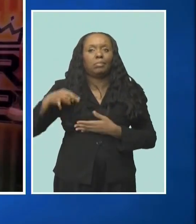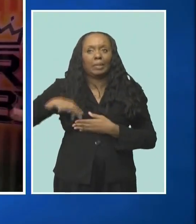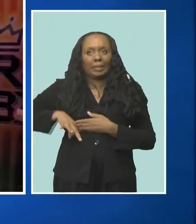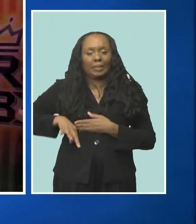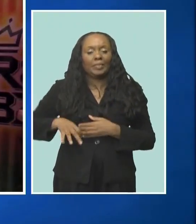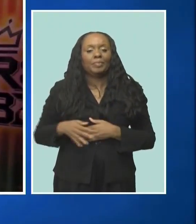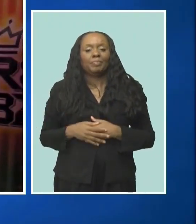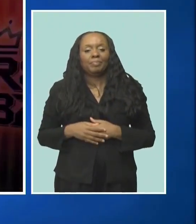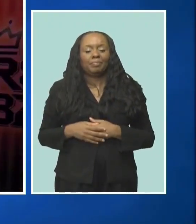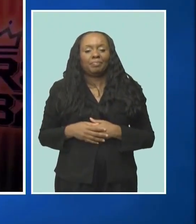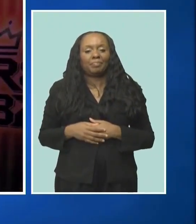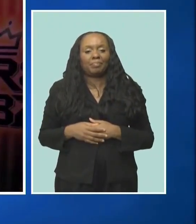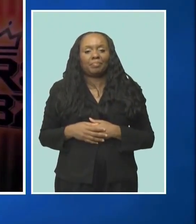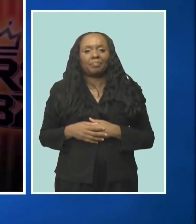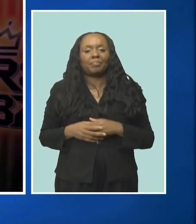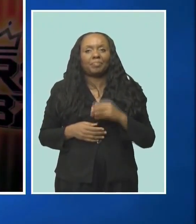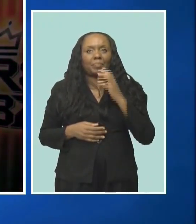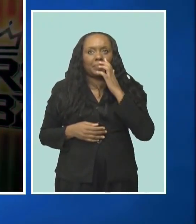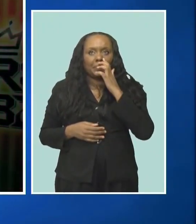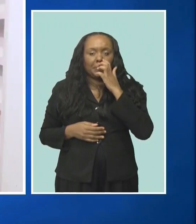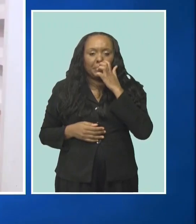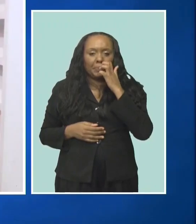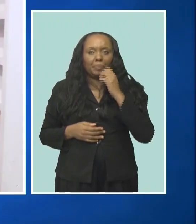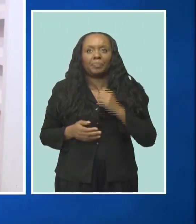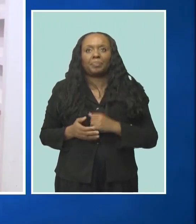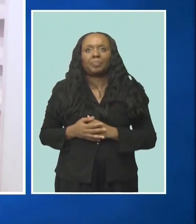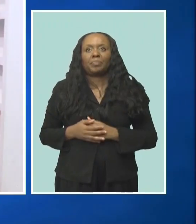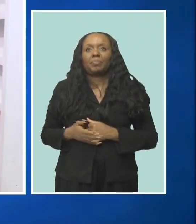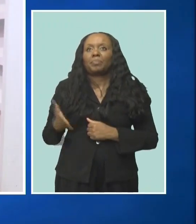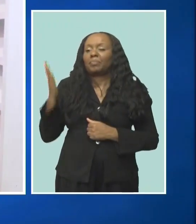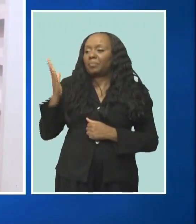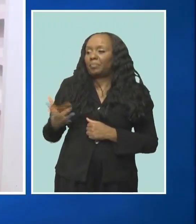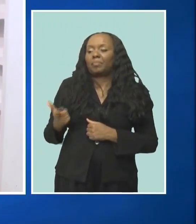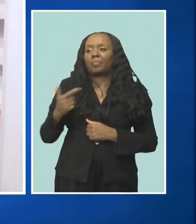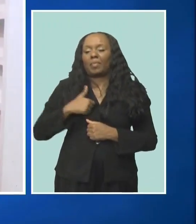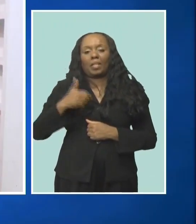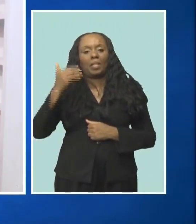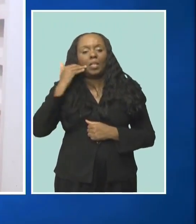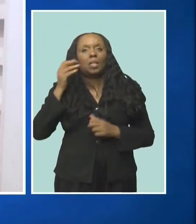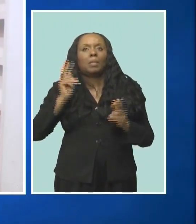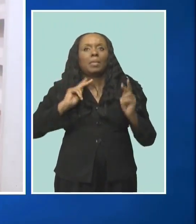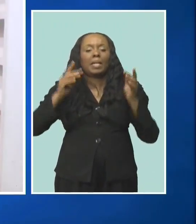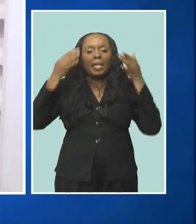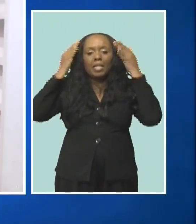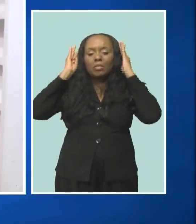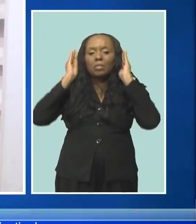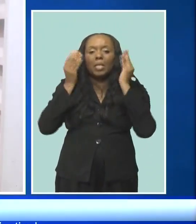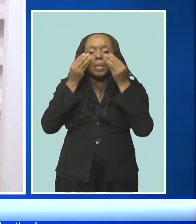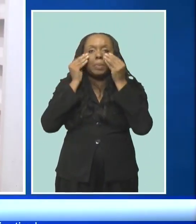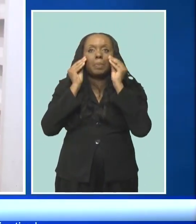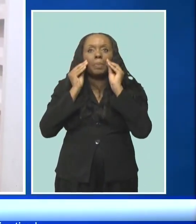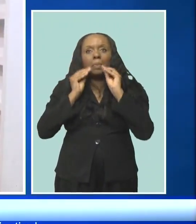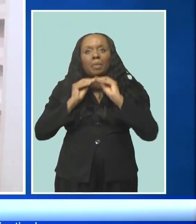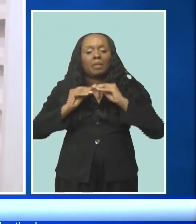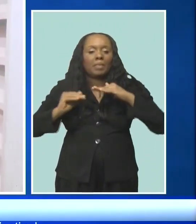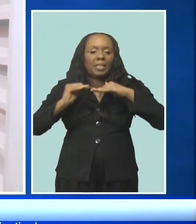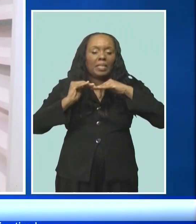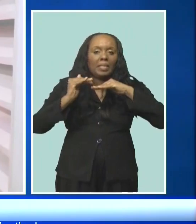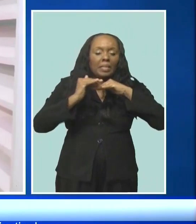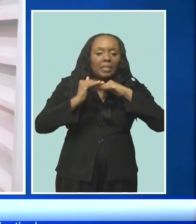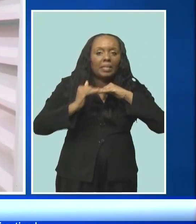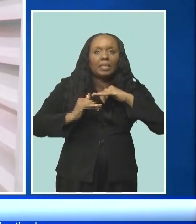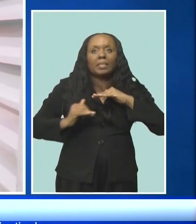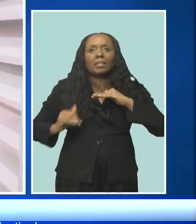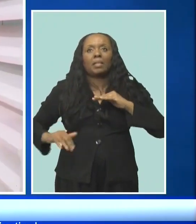expected. When you talk about employment, I'm looking at the fact that the hairdressers, the makeup artists, the nail techs,